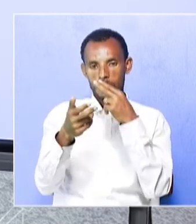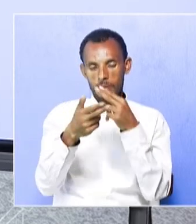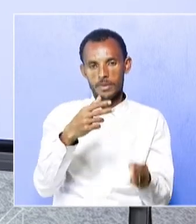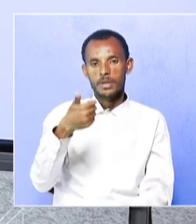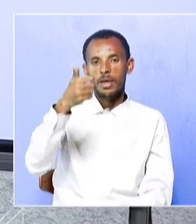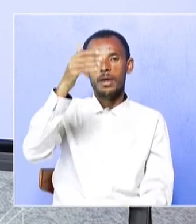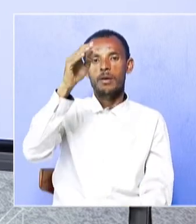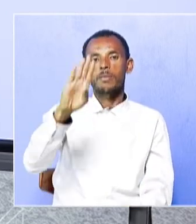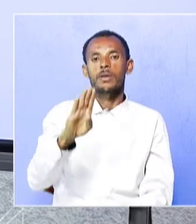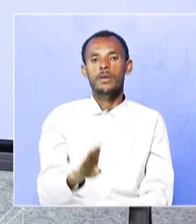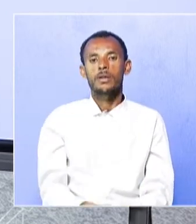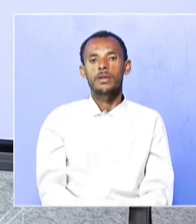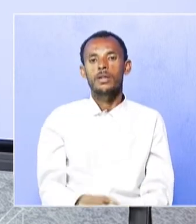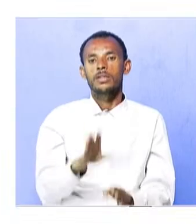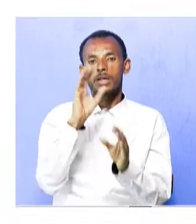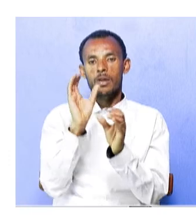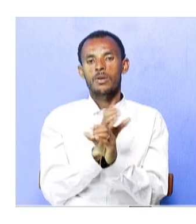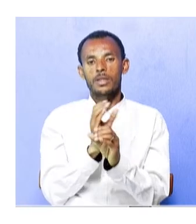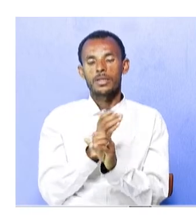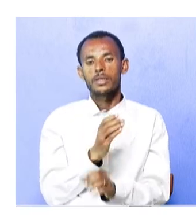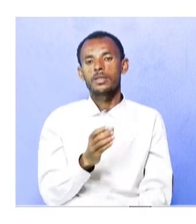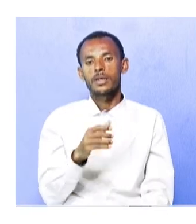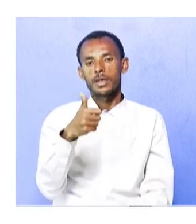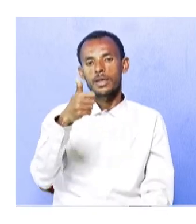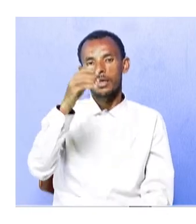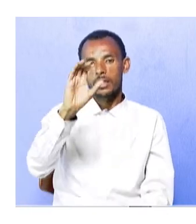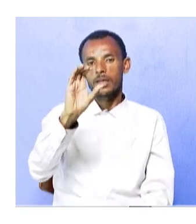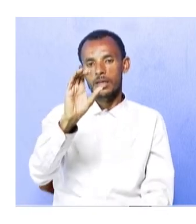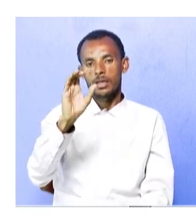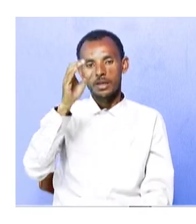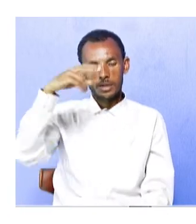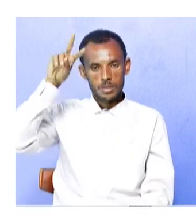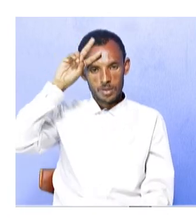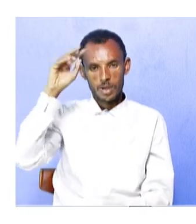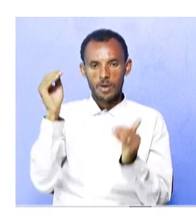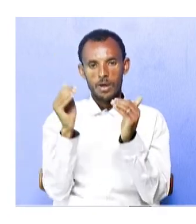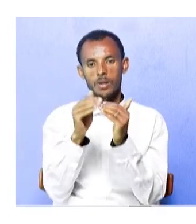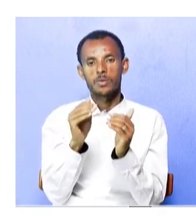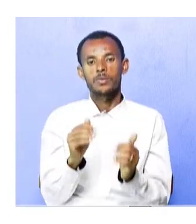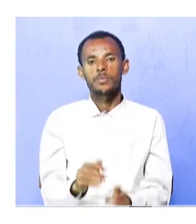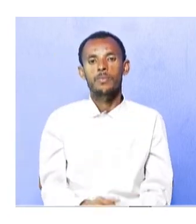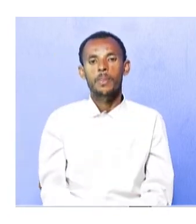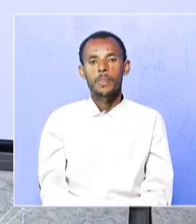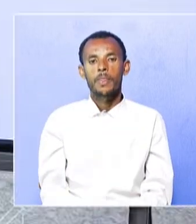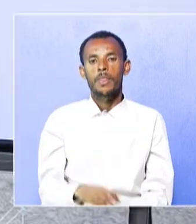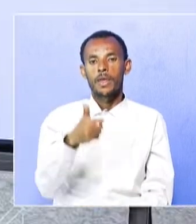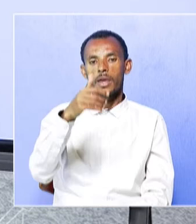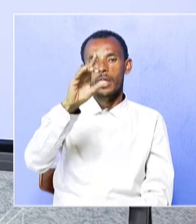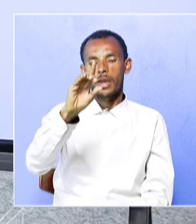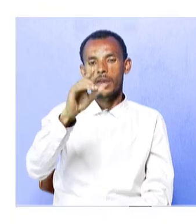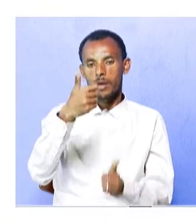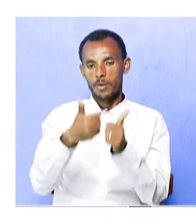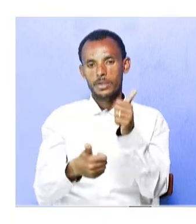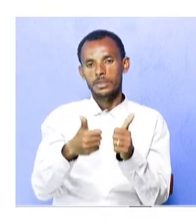AB. So now let's calculate AC. AC square is equal to AD, which